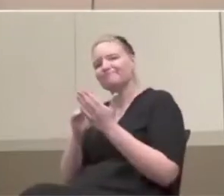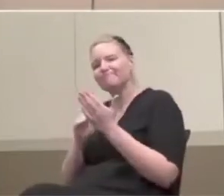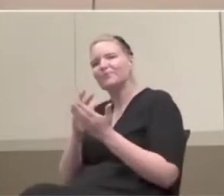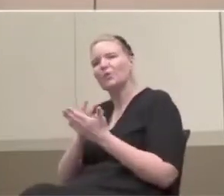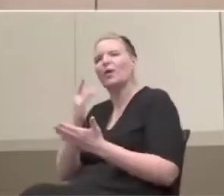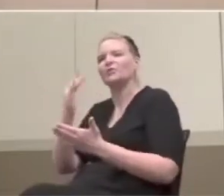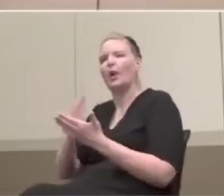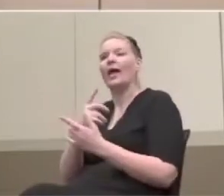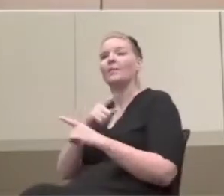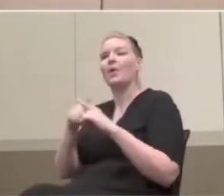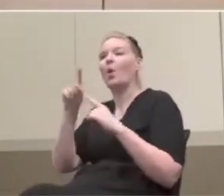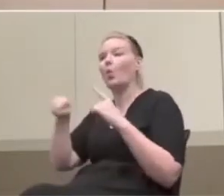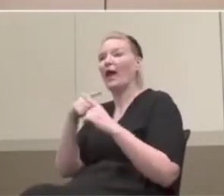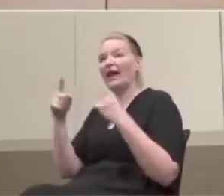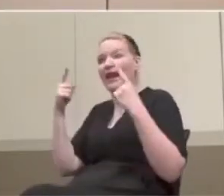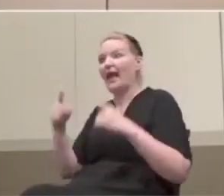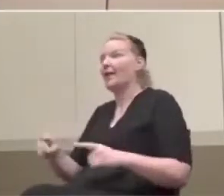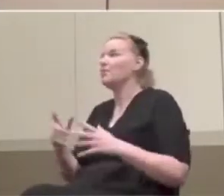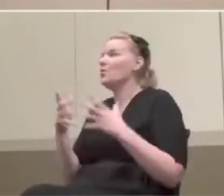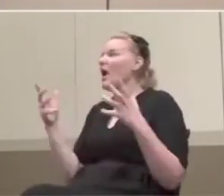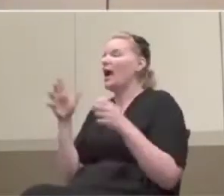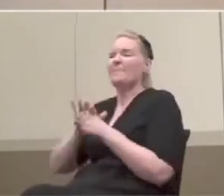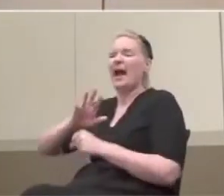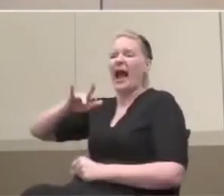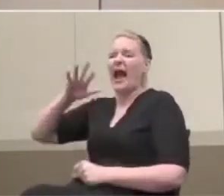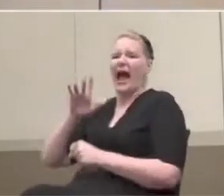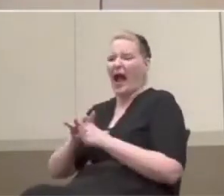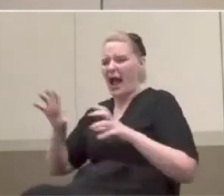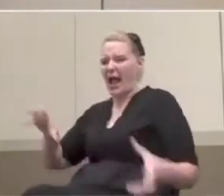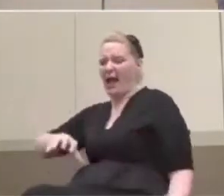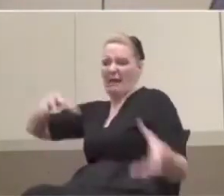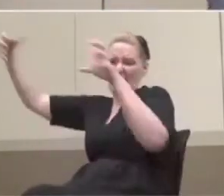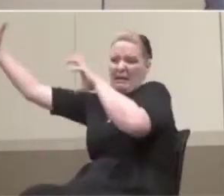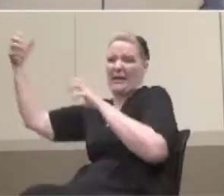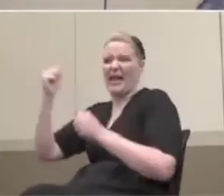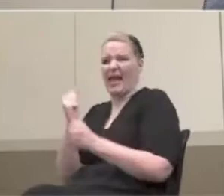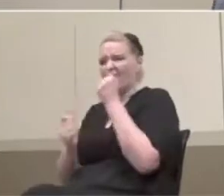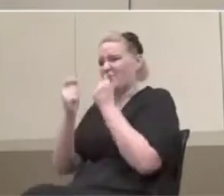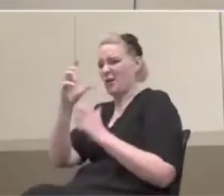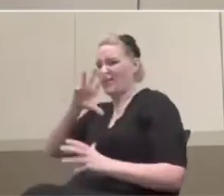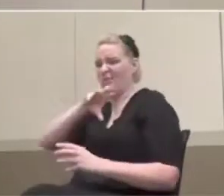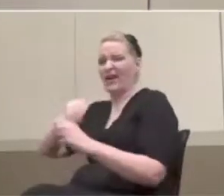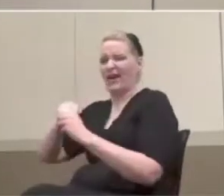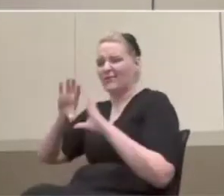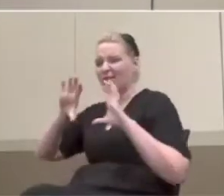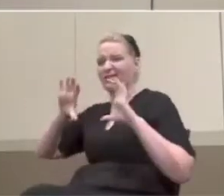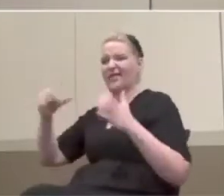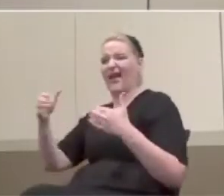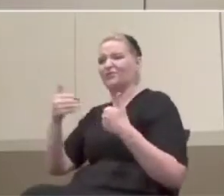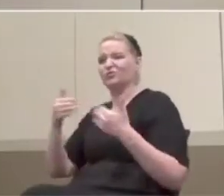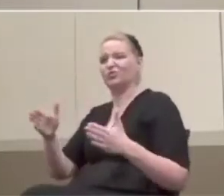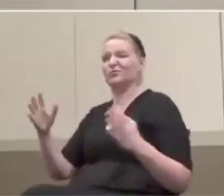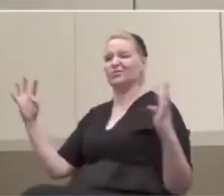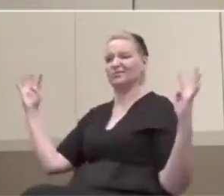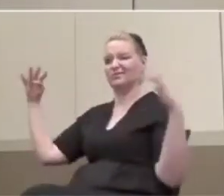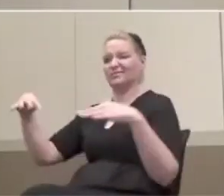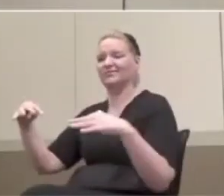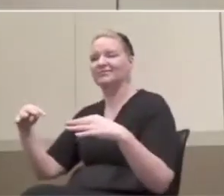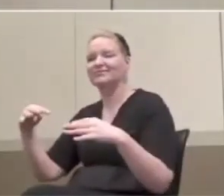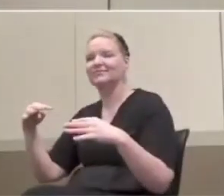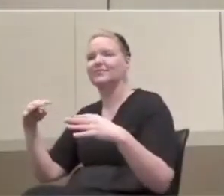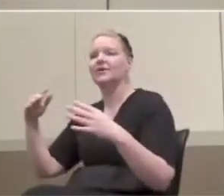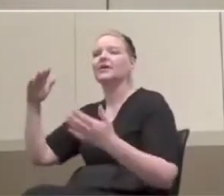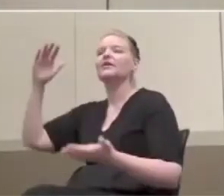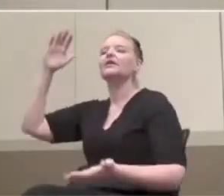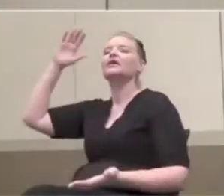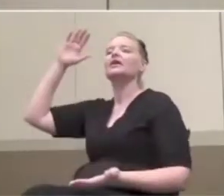whew, it's intense, it gets the whole classroom involved or everyone involved, it's exhausting, and then they come back down from it and they